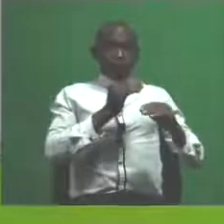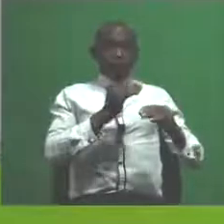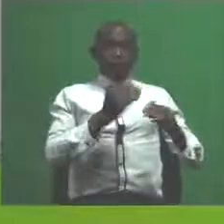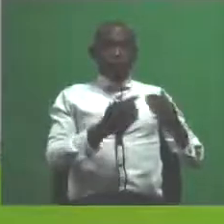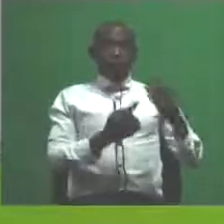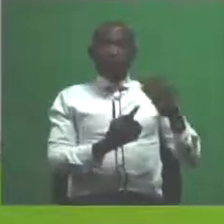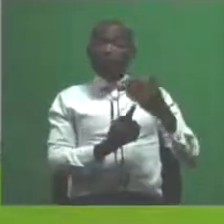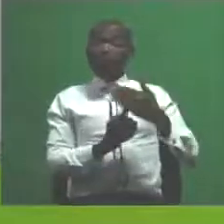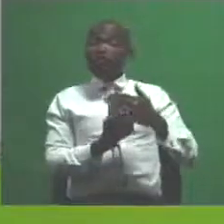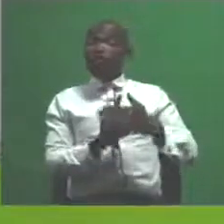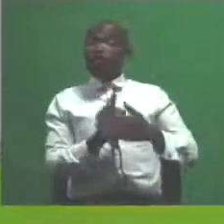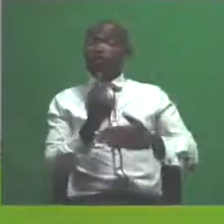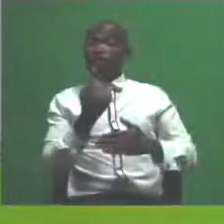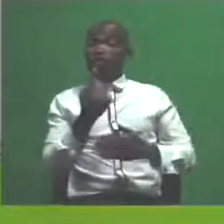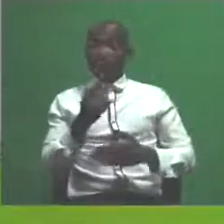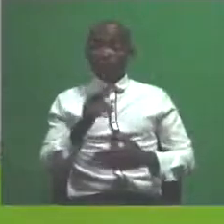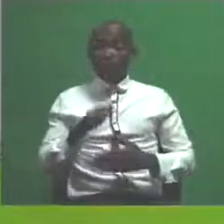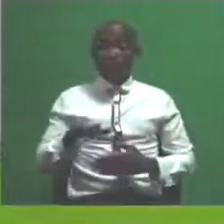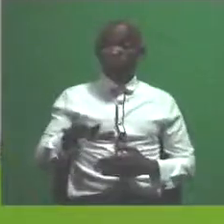surrounding,